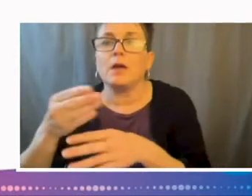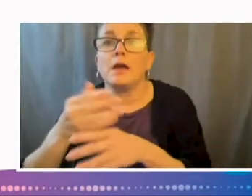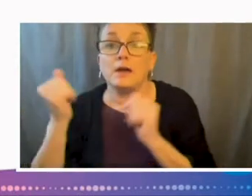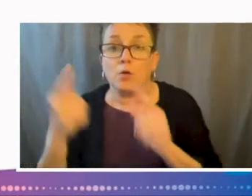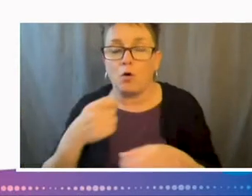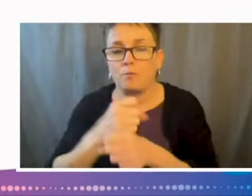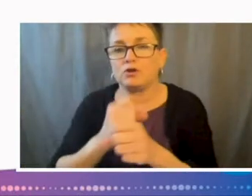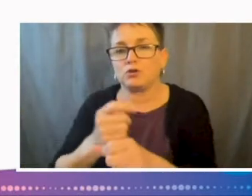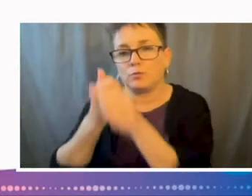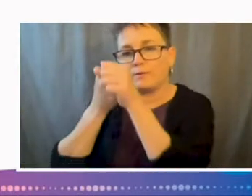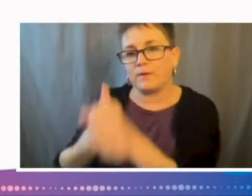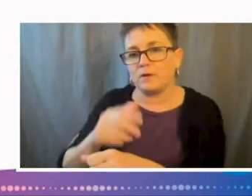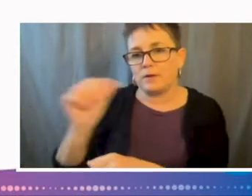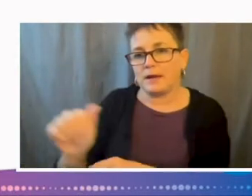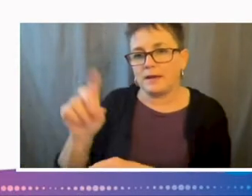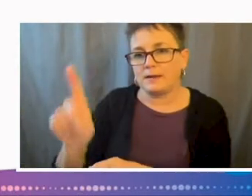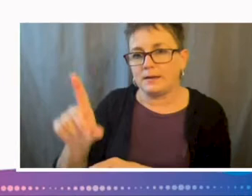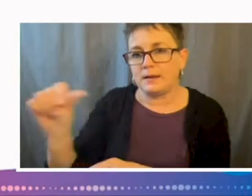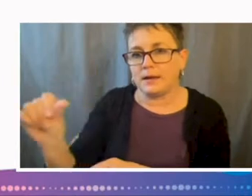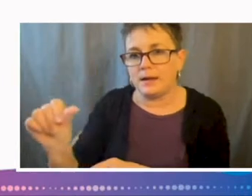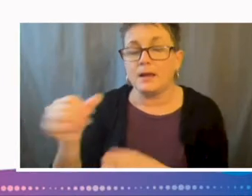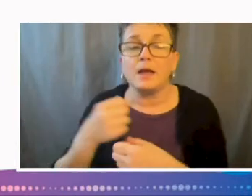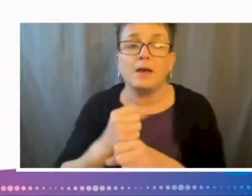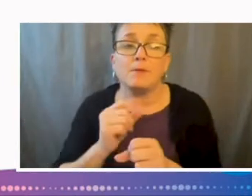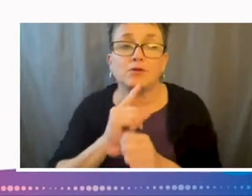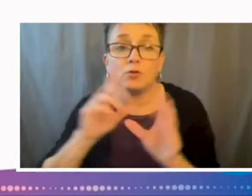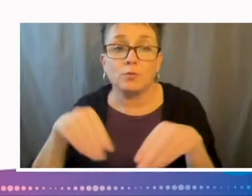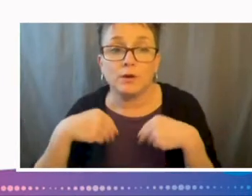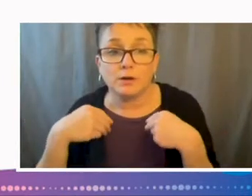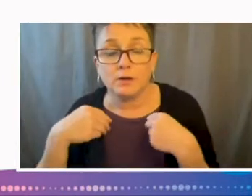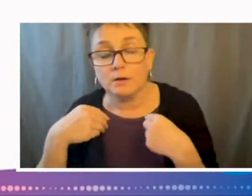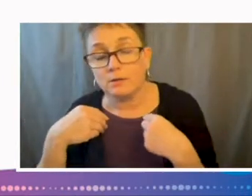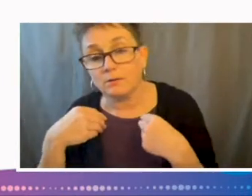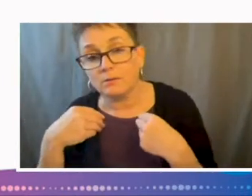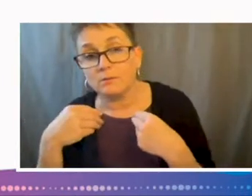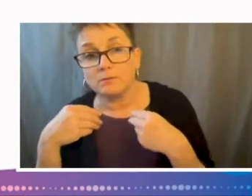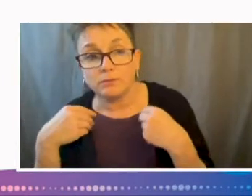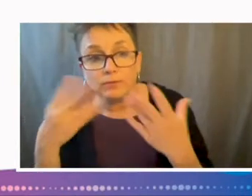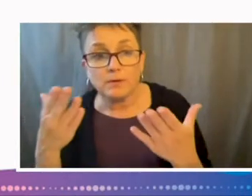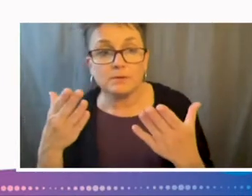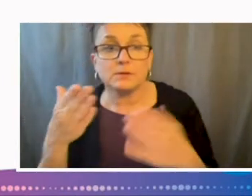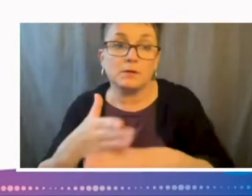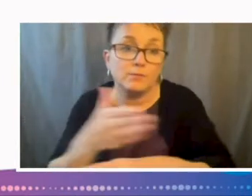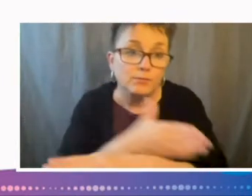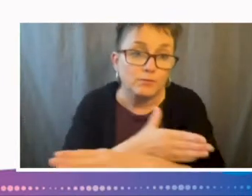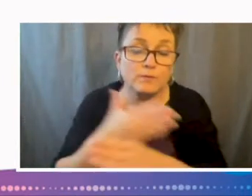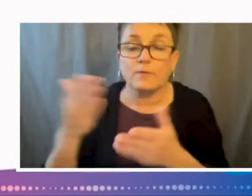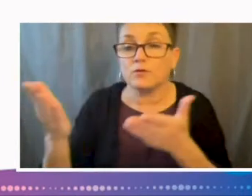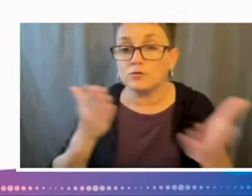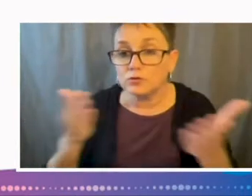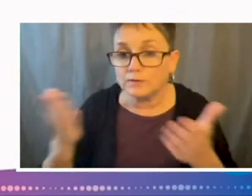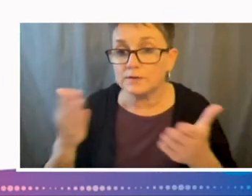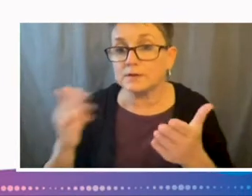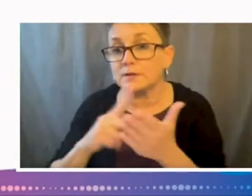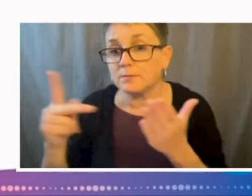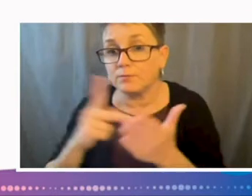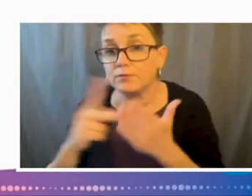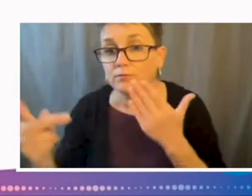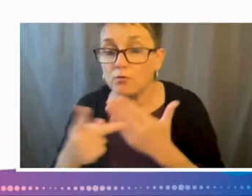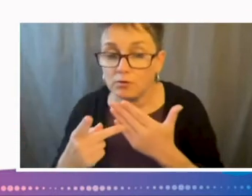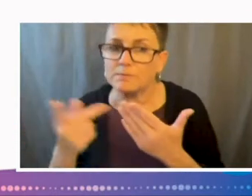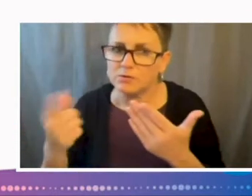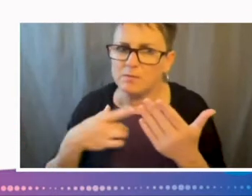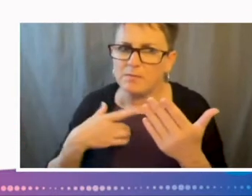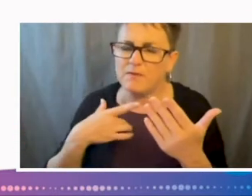and innovate ways to create and enhance our programs and services so that they do provide an inclusive and welcoming travel environment